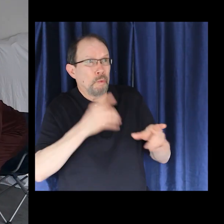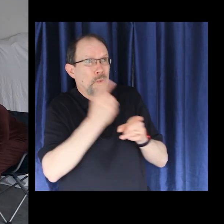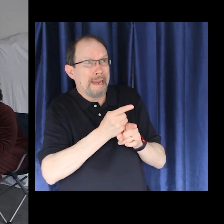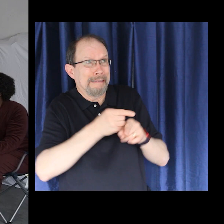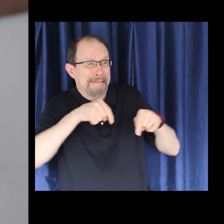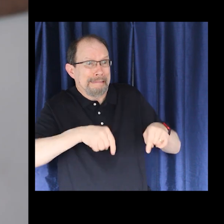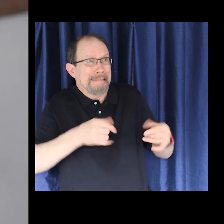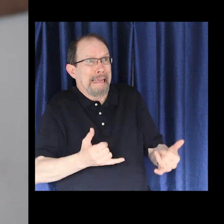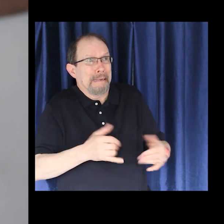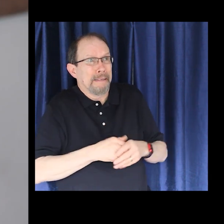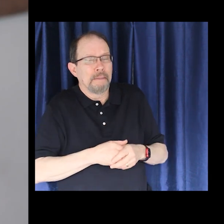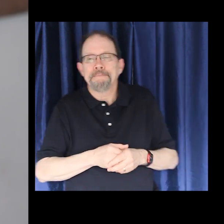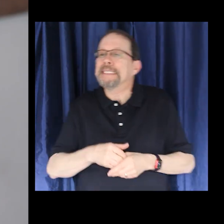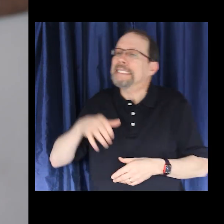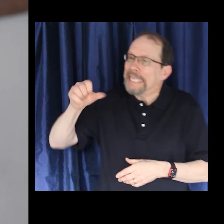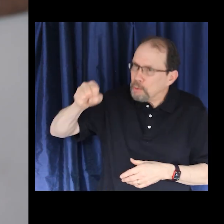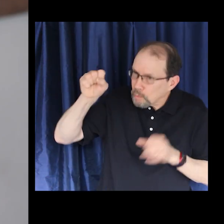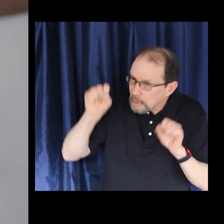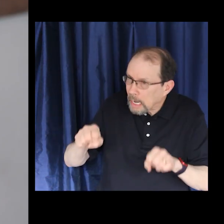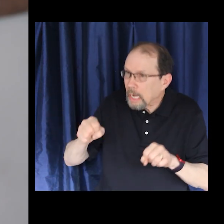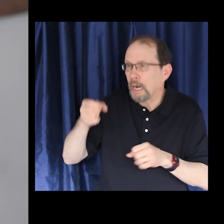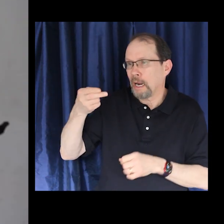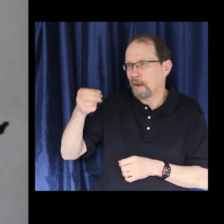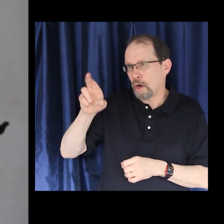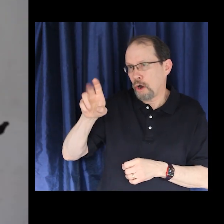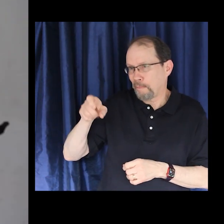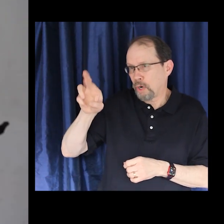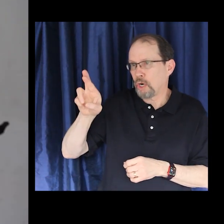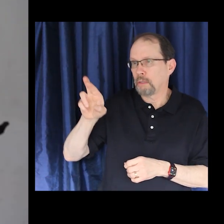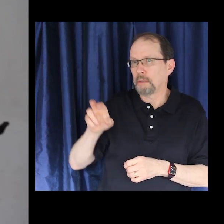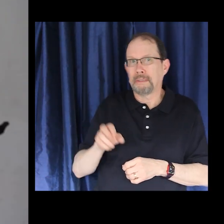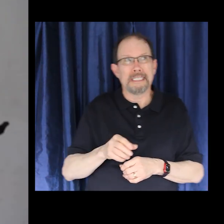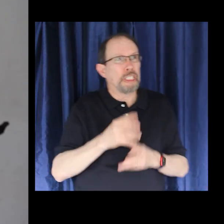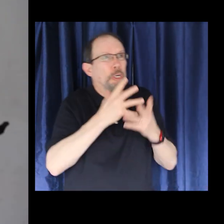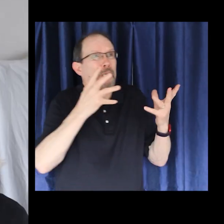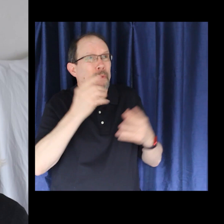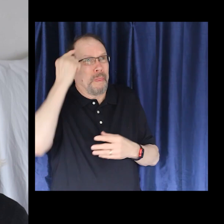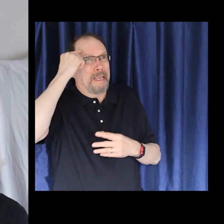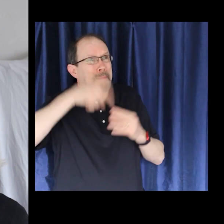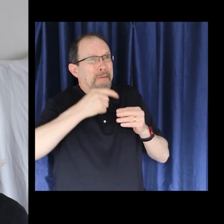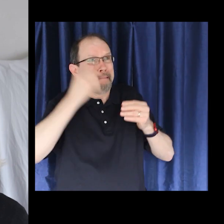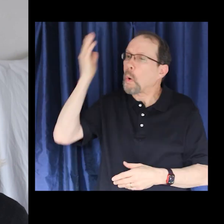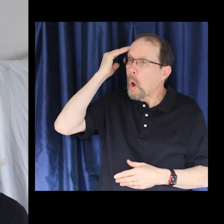it right this time Yes you can Harper, you know the lines